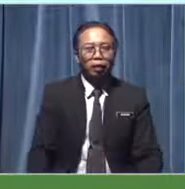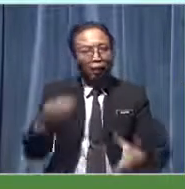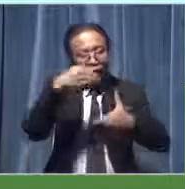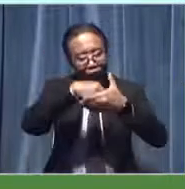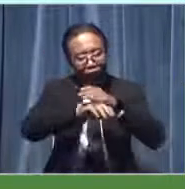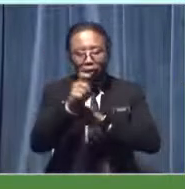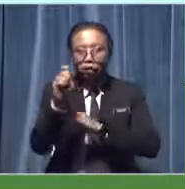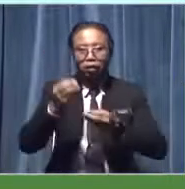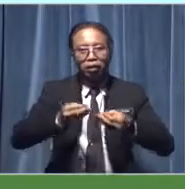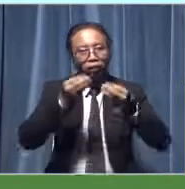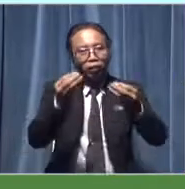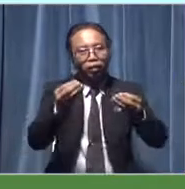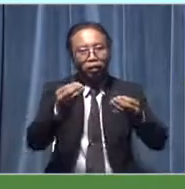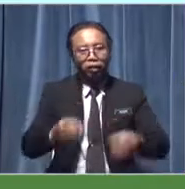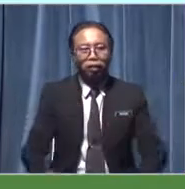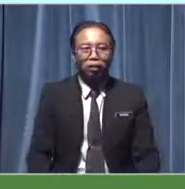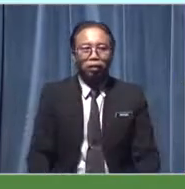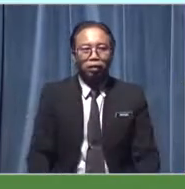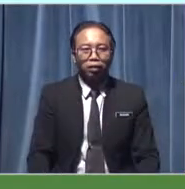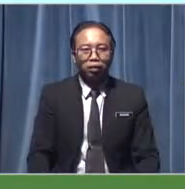Entering the given values